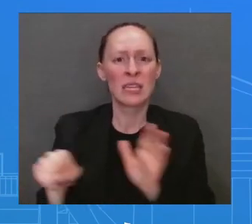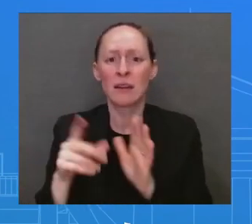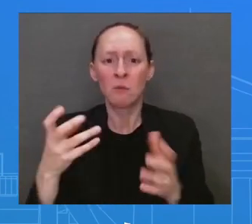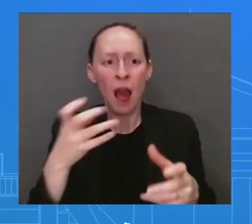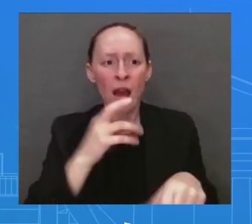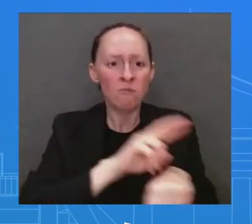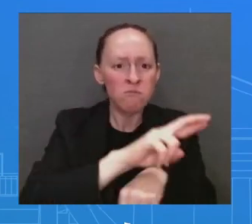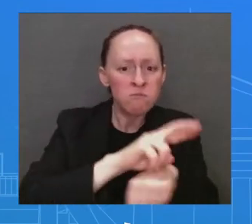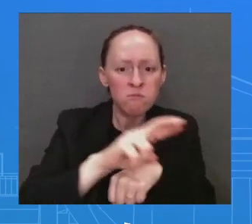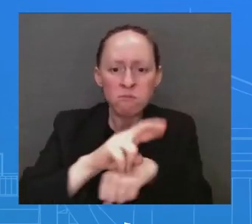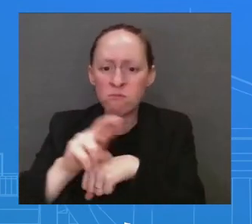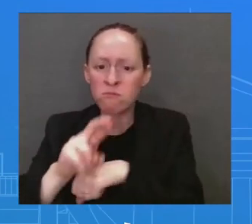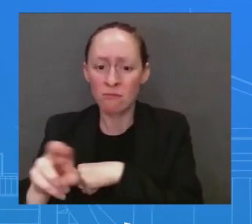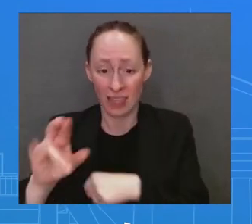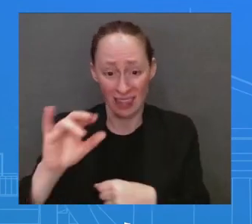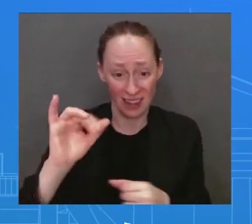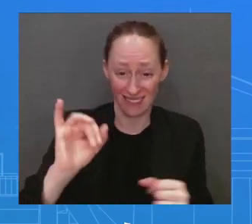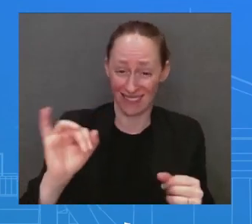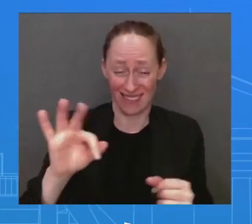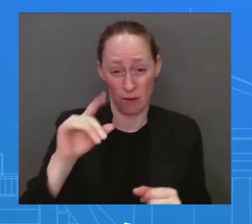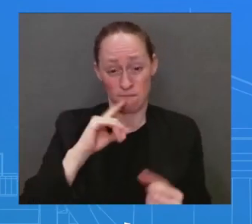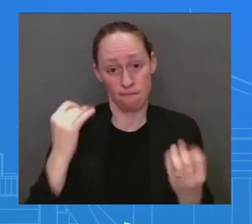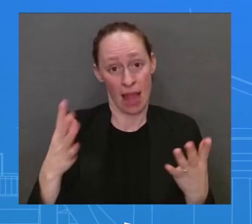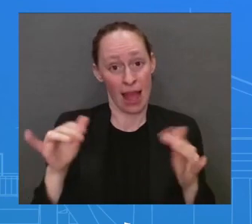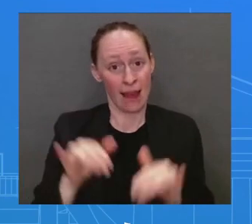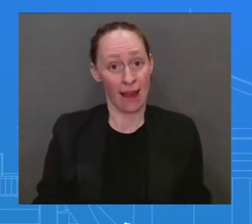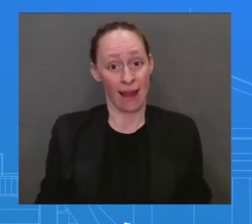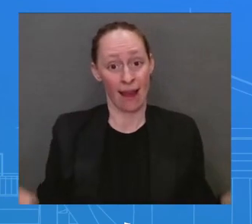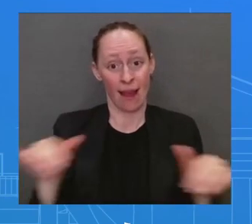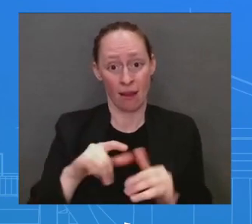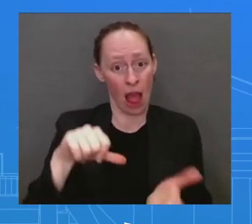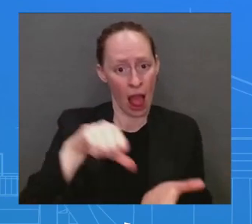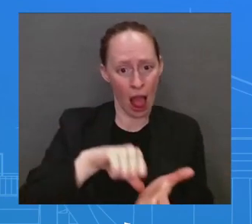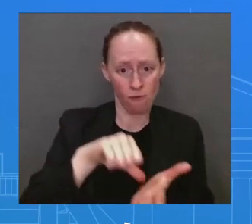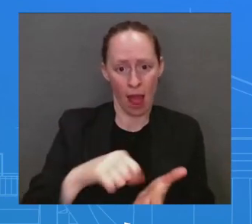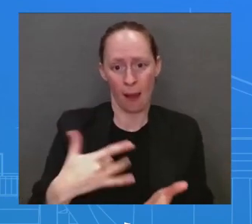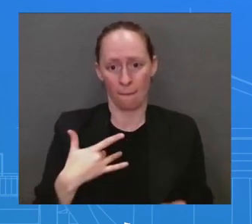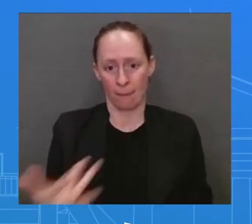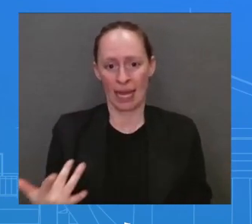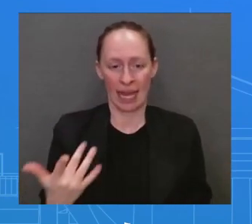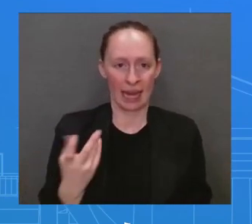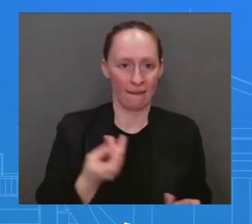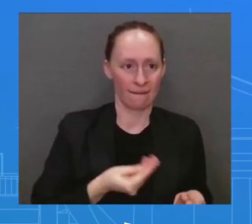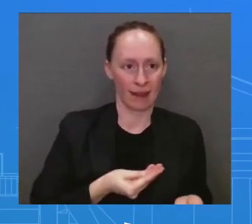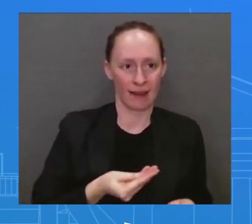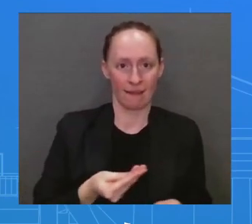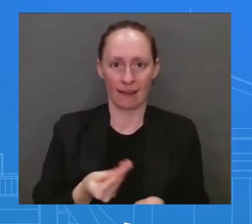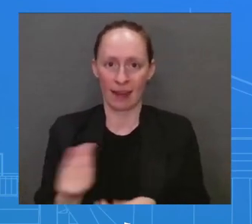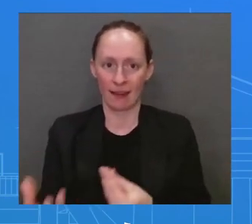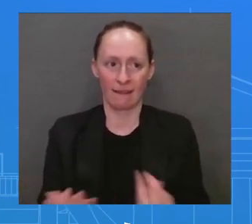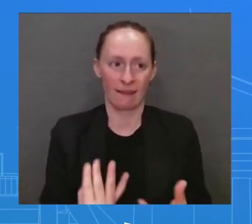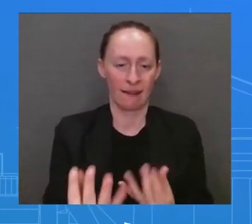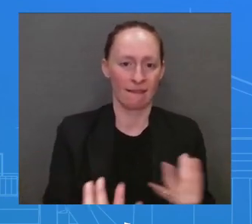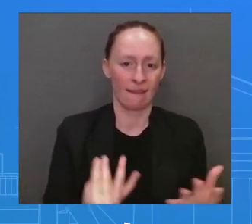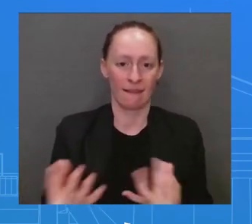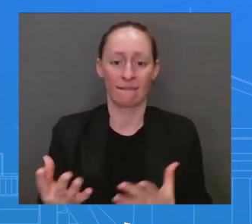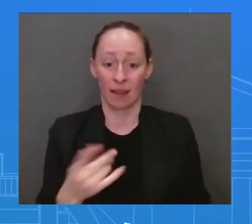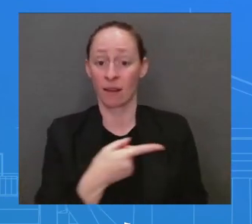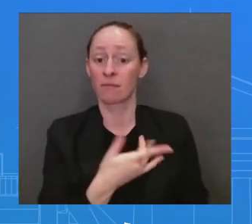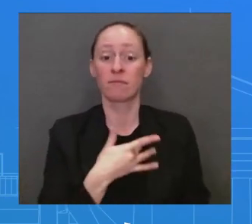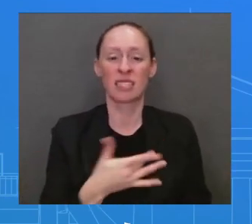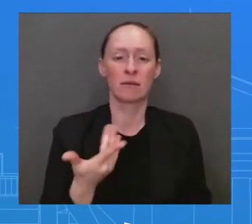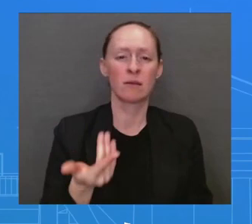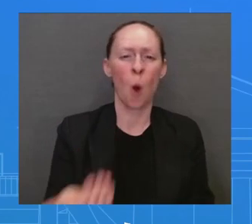we recognize Iran's monitoring all these events. And in some cases, they're encouraging some of these attacks. No question about it. Now,